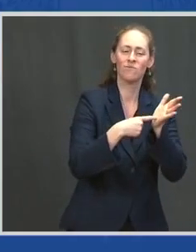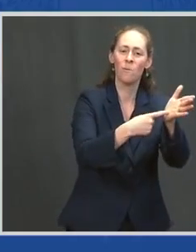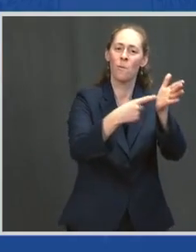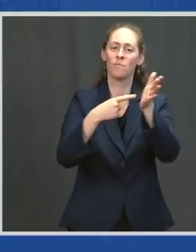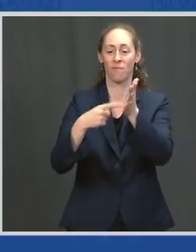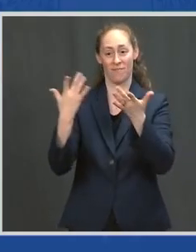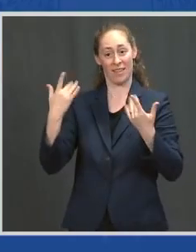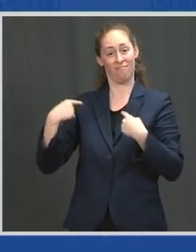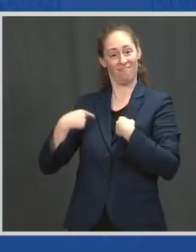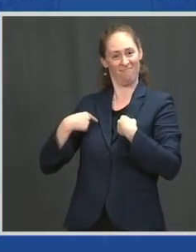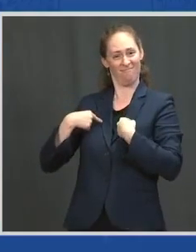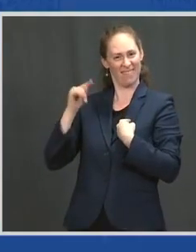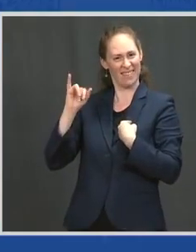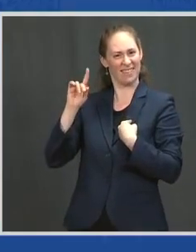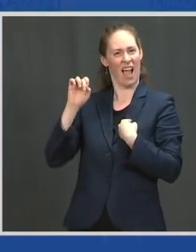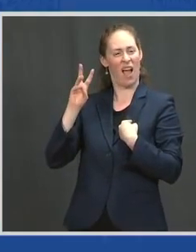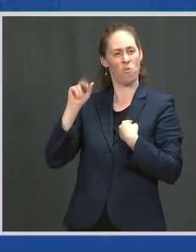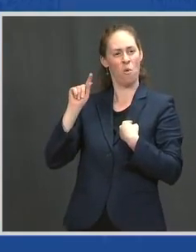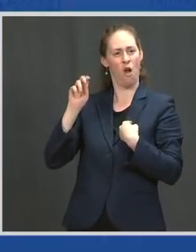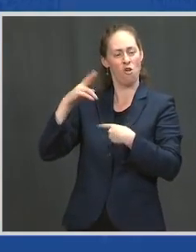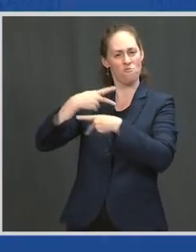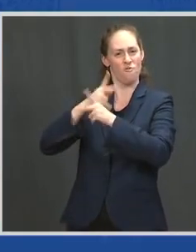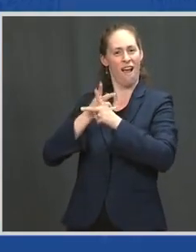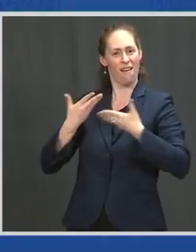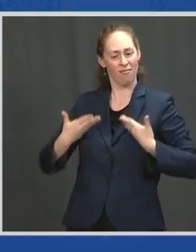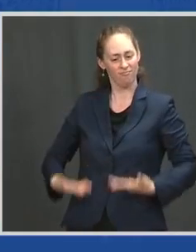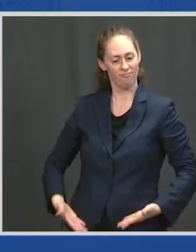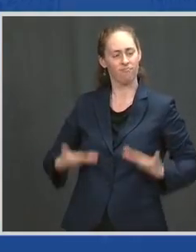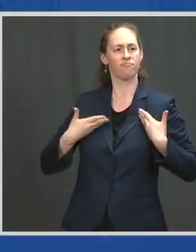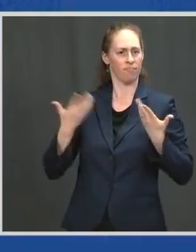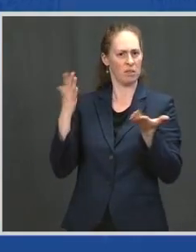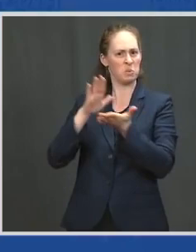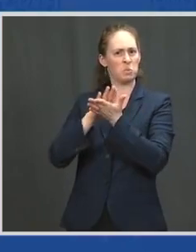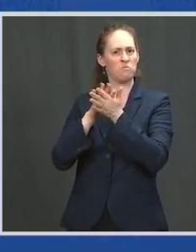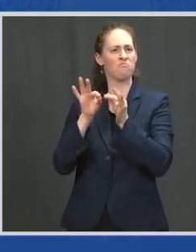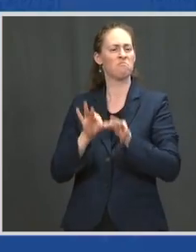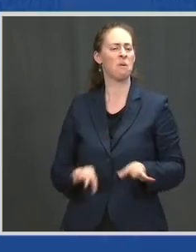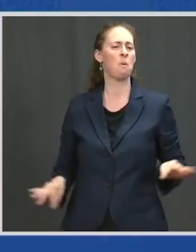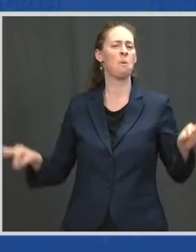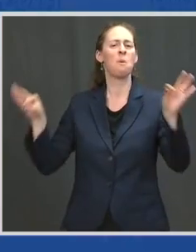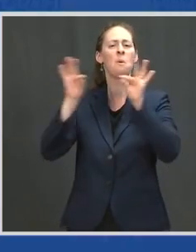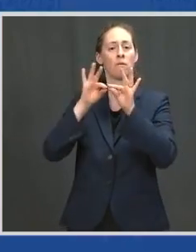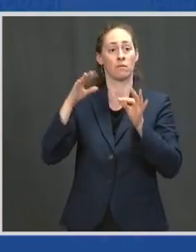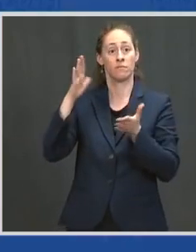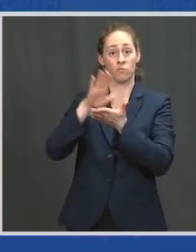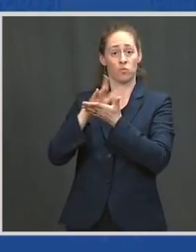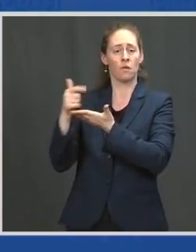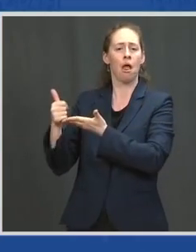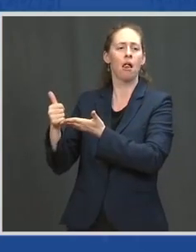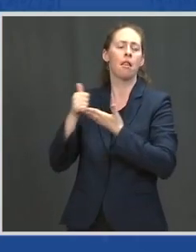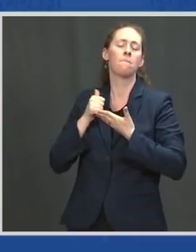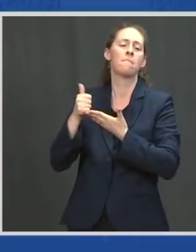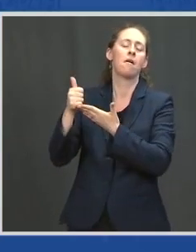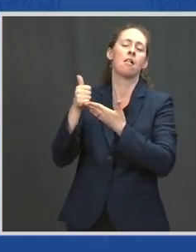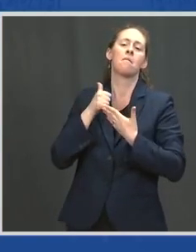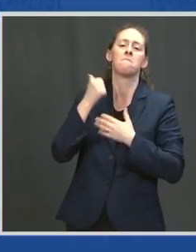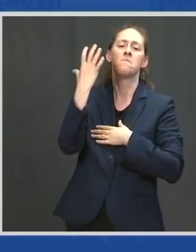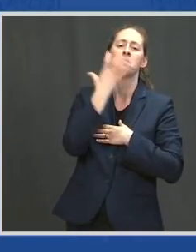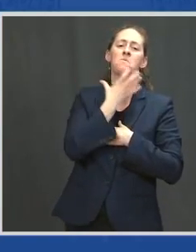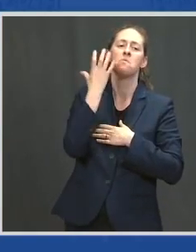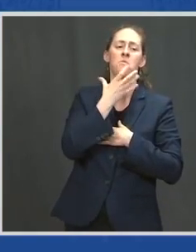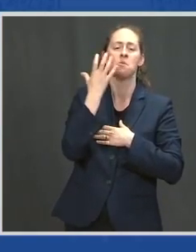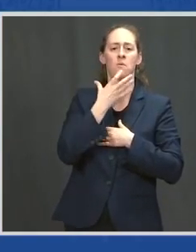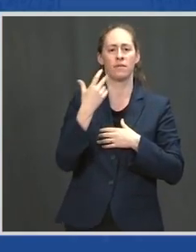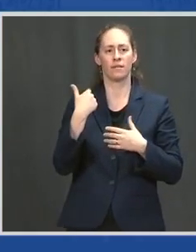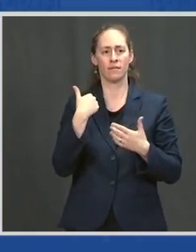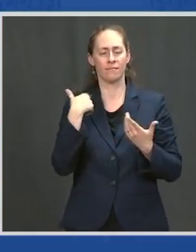means to me. Tidewater Community College has equipped me to become a well-rounded student and professional. TCC